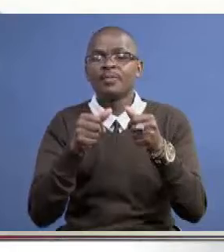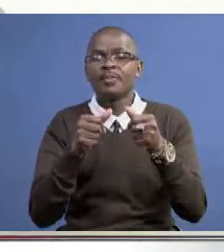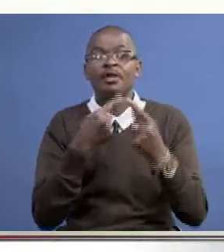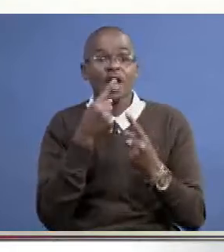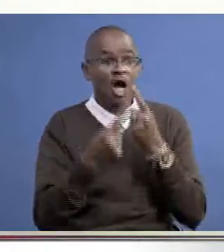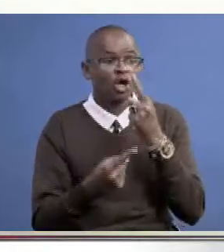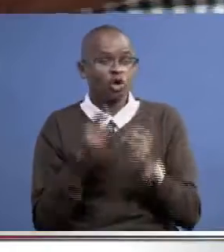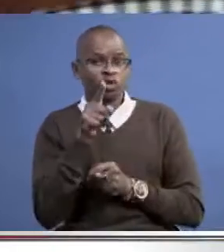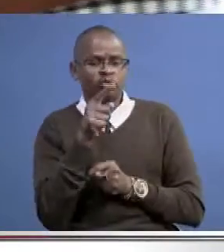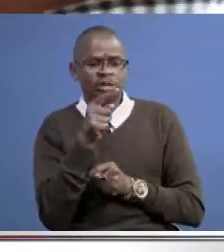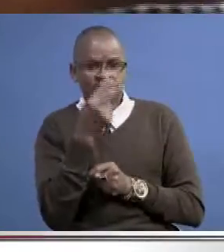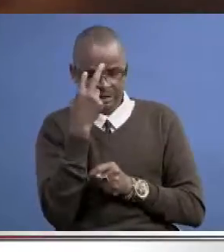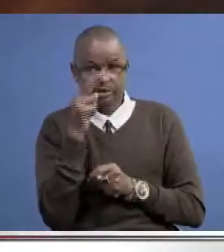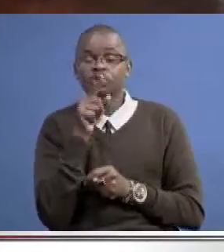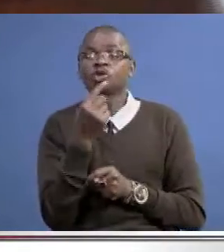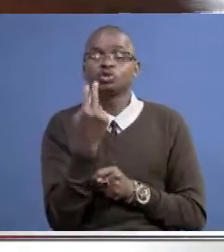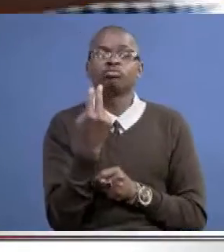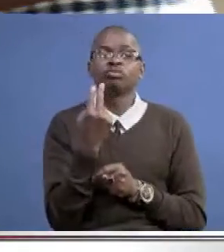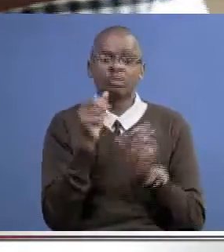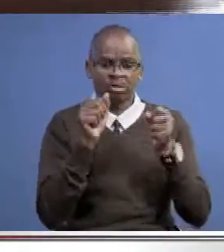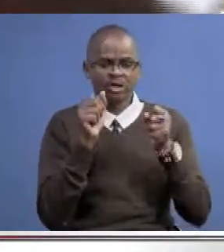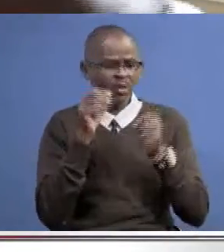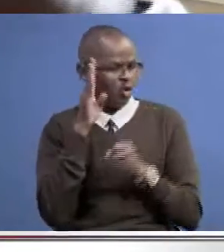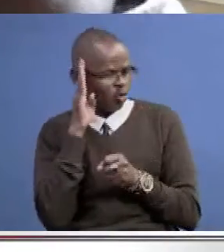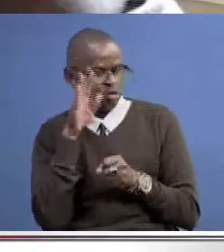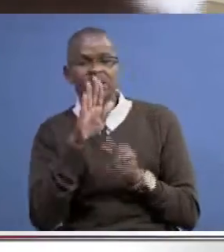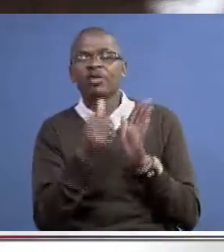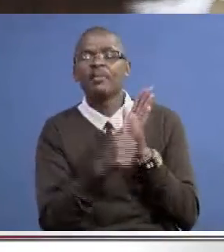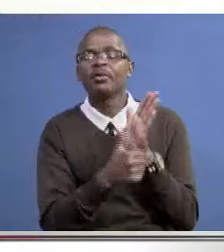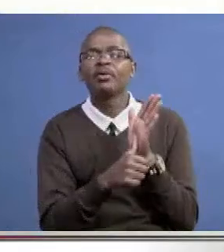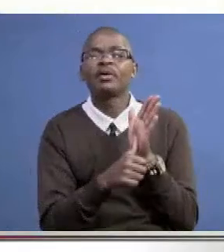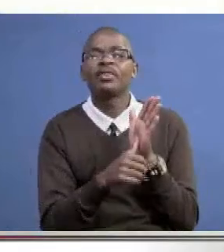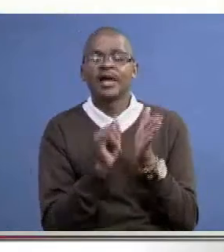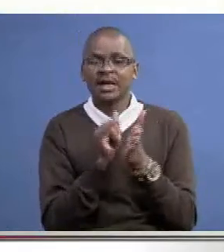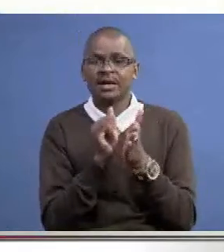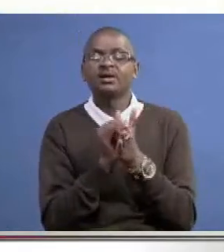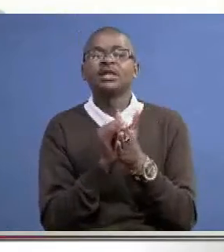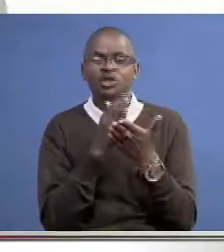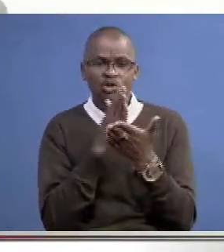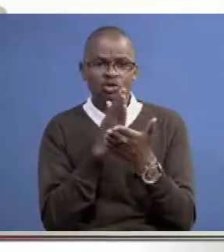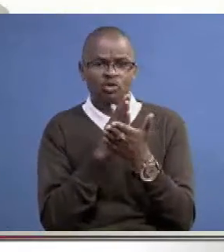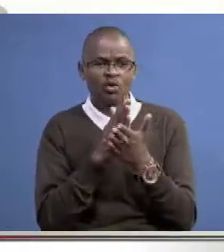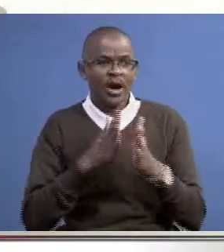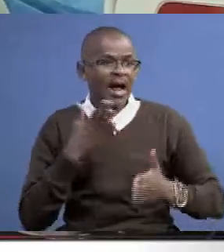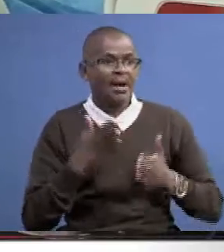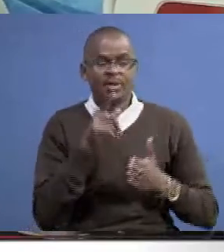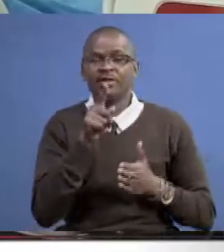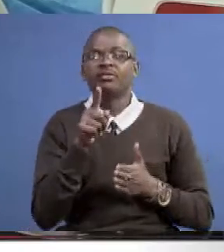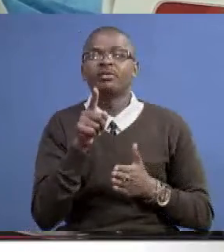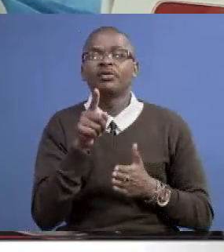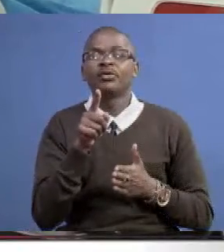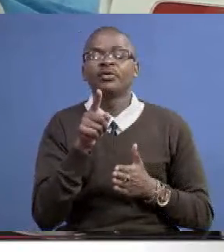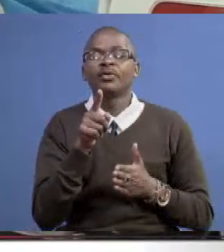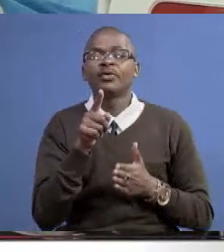to talk to you and see you, you are able to listen to their problem, that really impresses them.